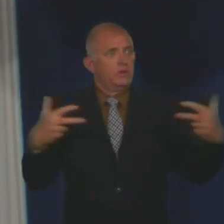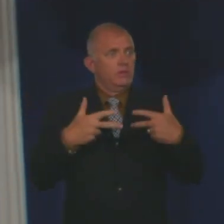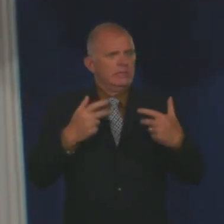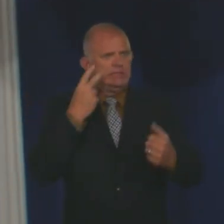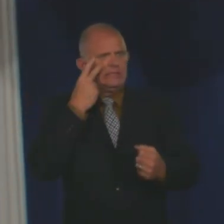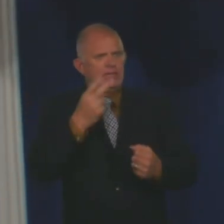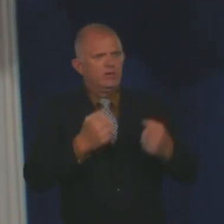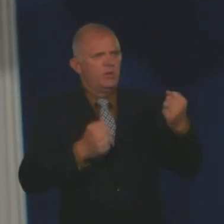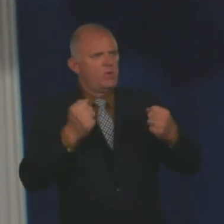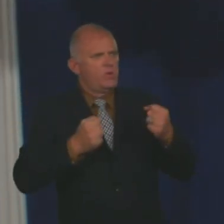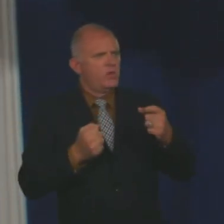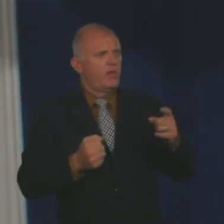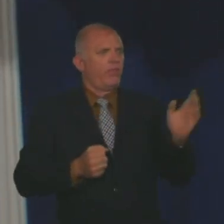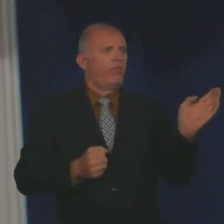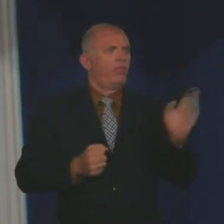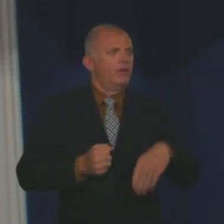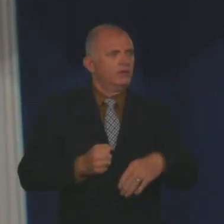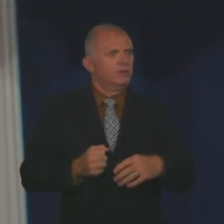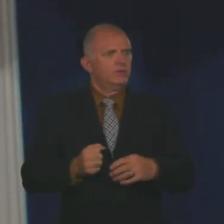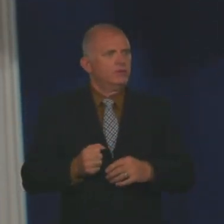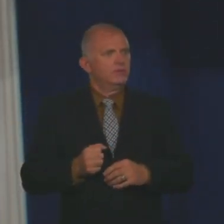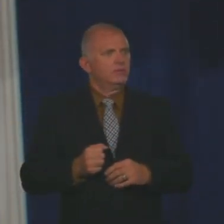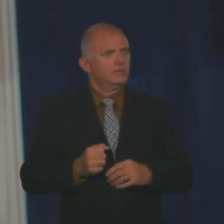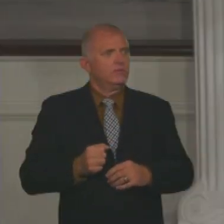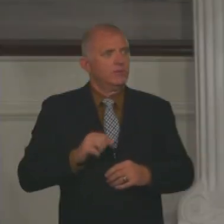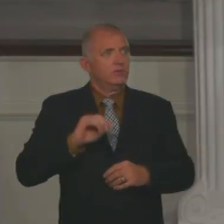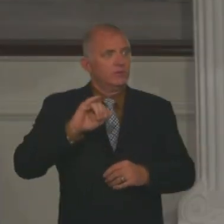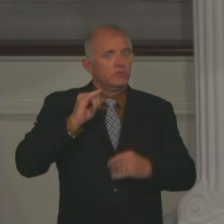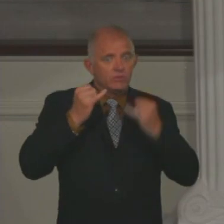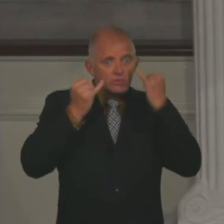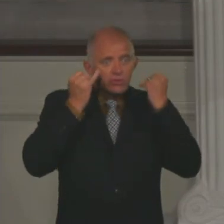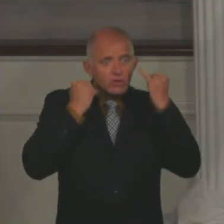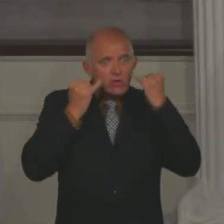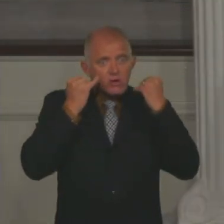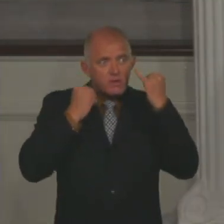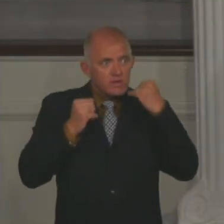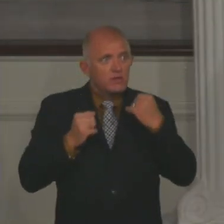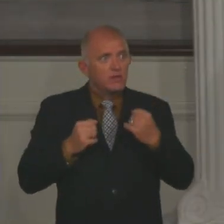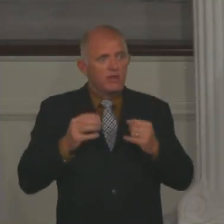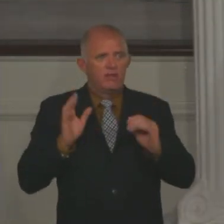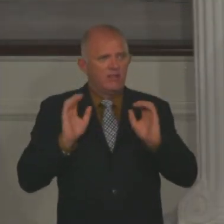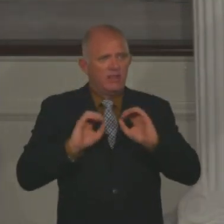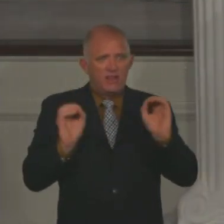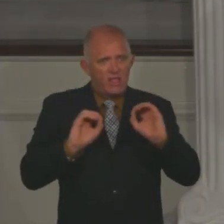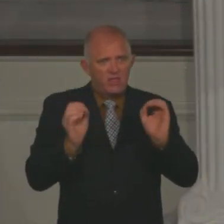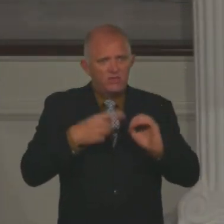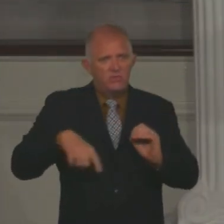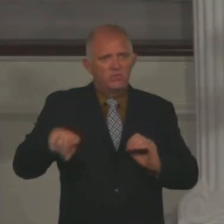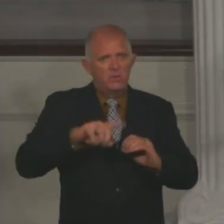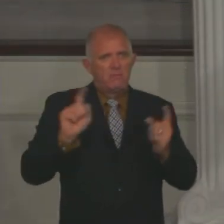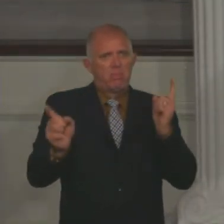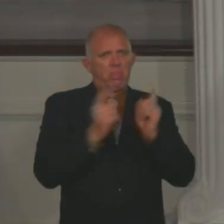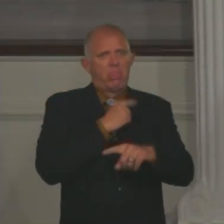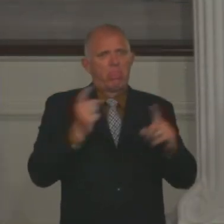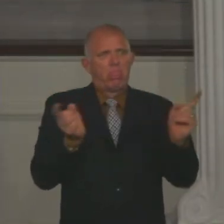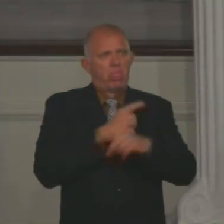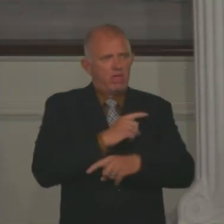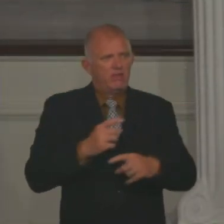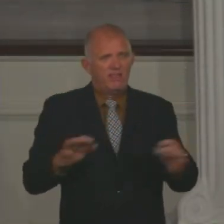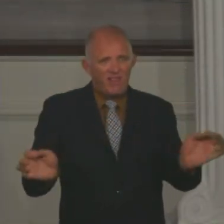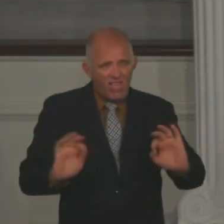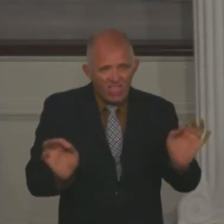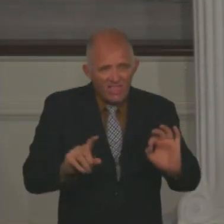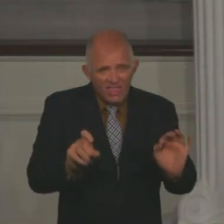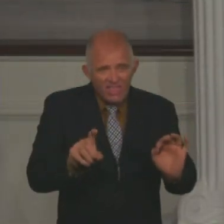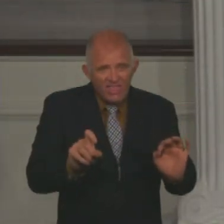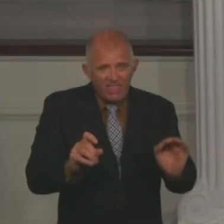you? I think of what Jeremiah said, is it nothing to you, all ye that pass by? Does it not matter to you? Boy,